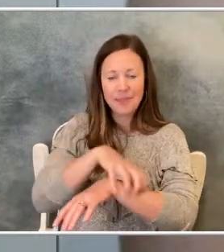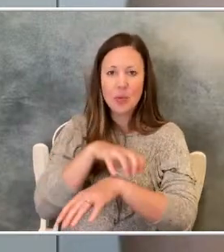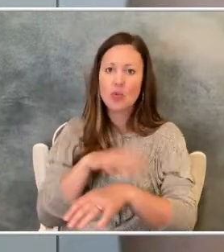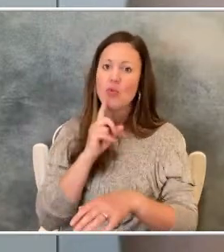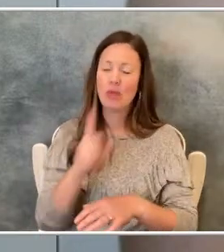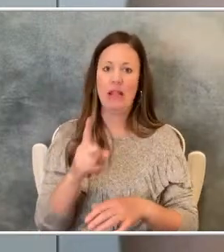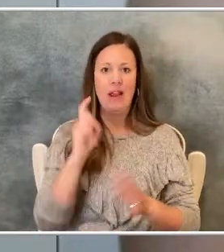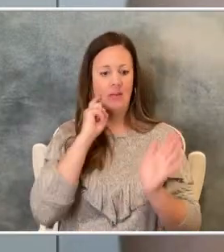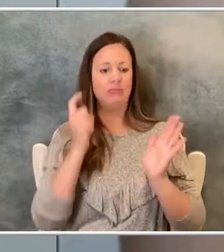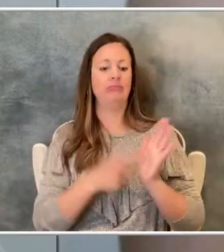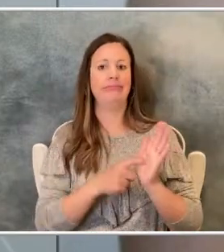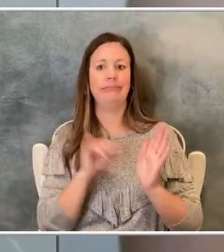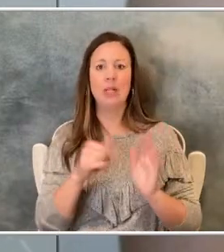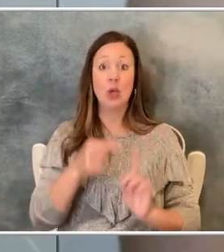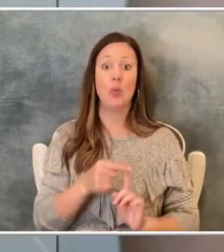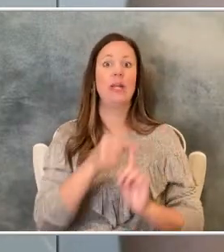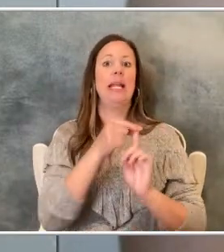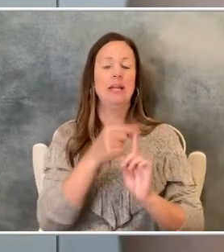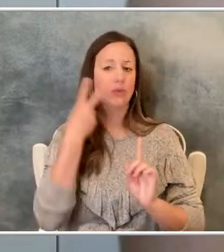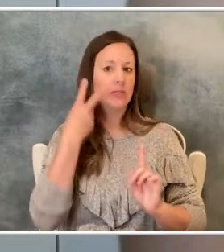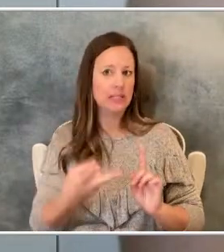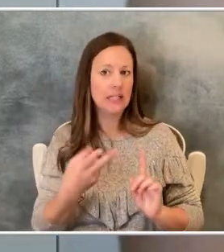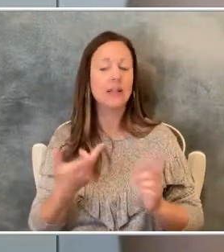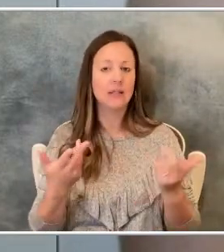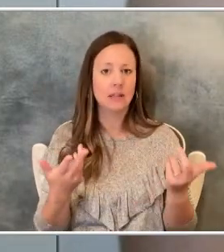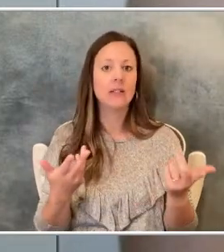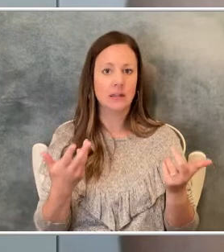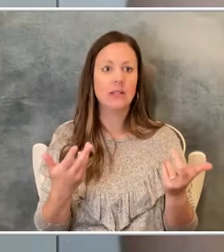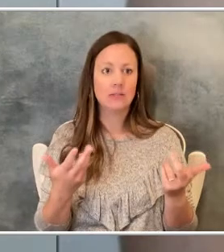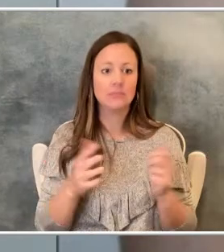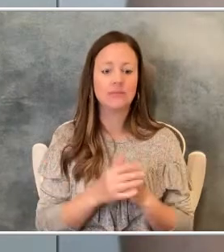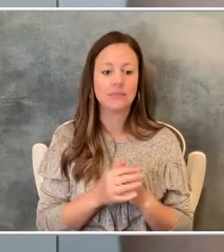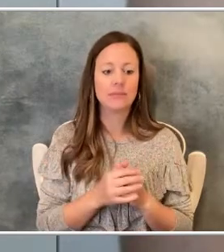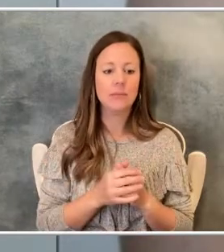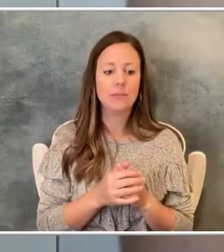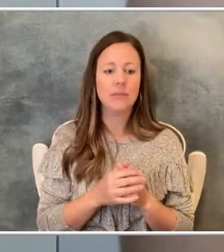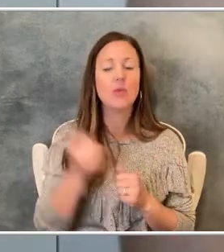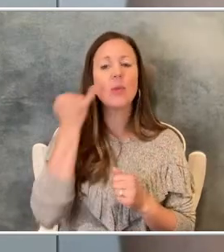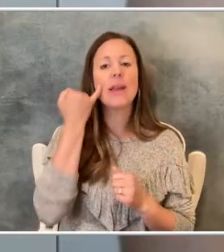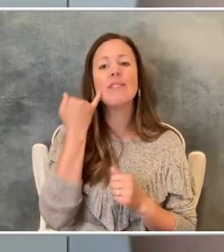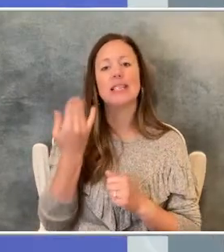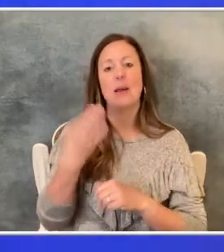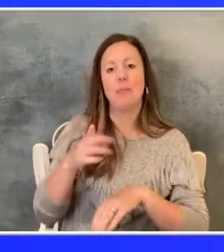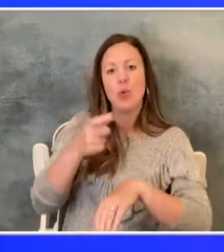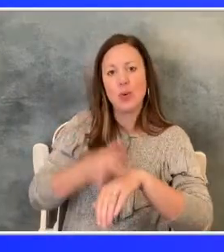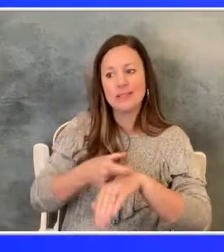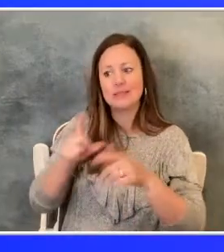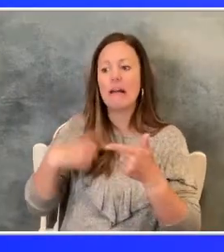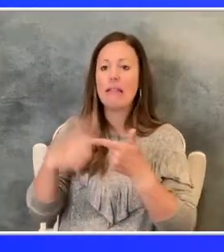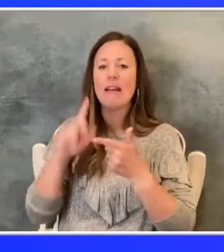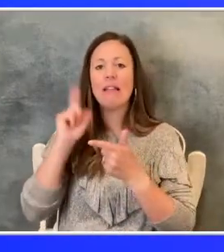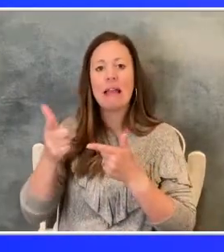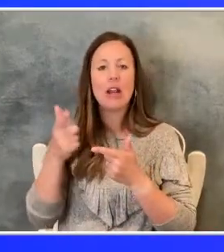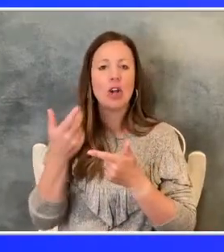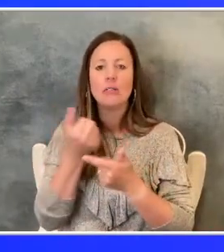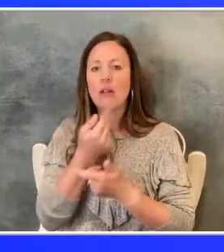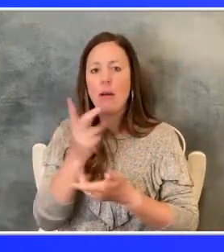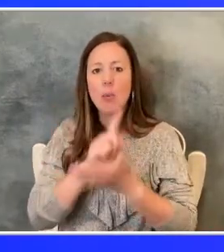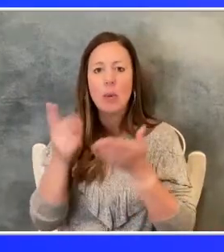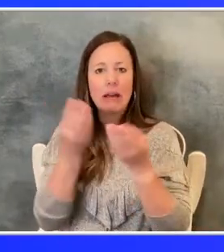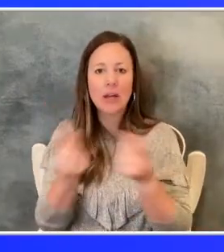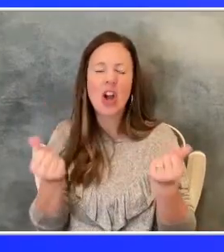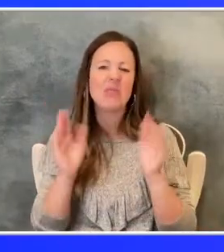very unique. So if the bumps go away, if it's a bruise and it's gone in a couple of weeks, I don't think you need to worry about